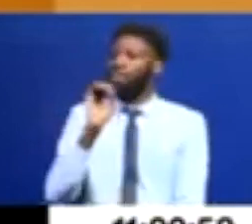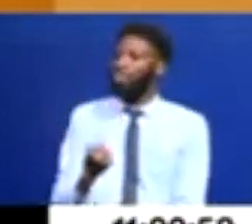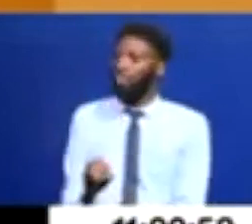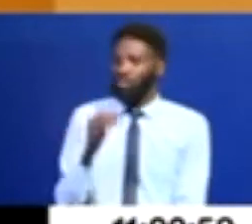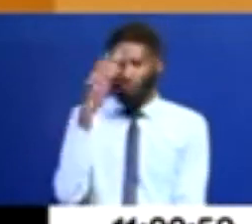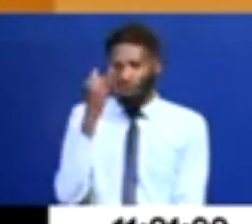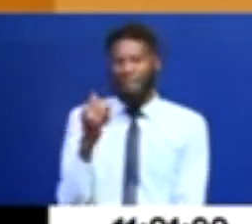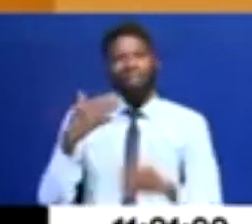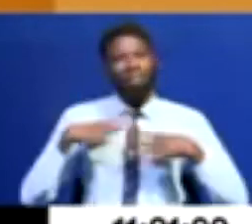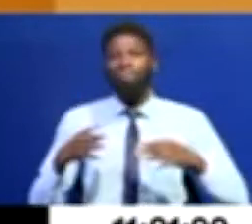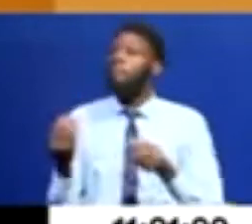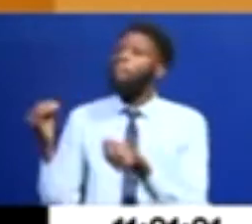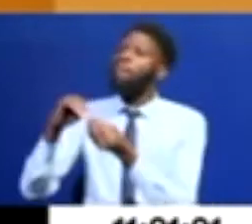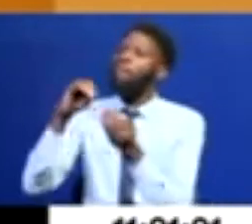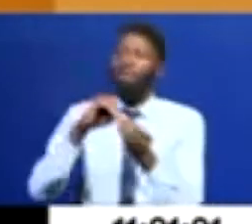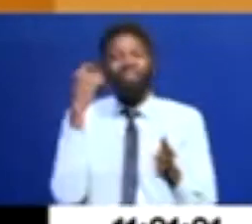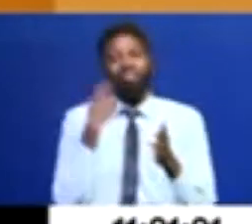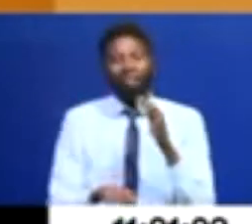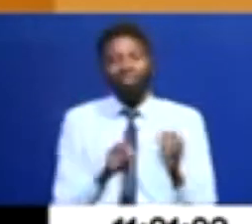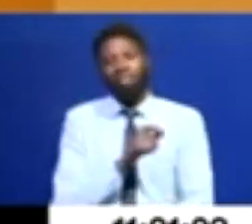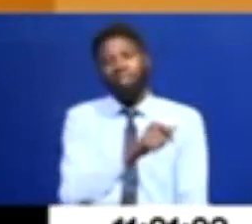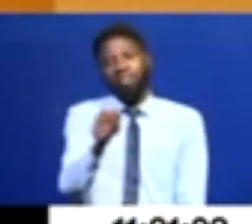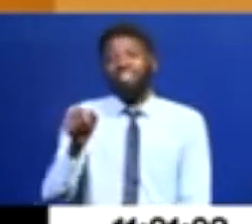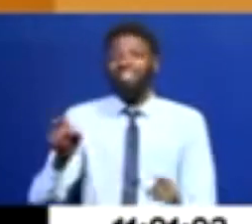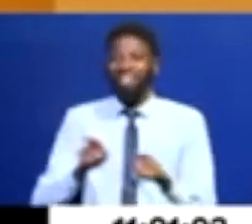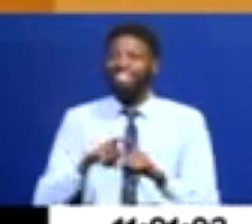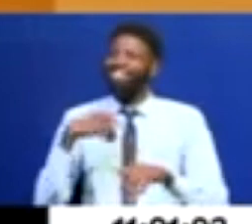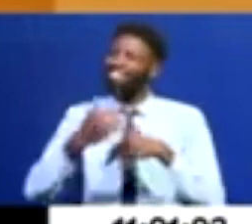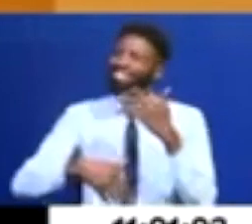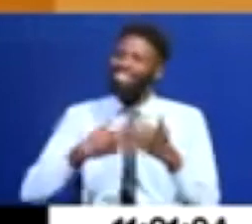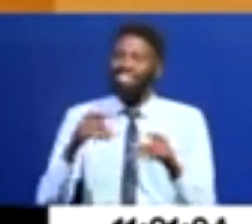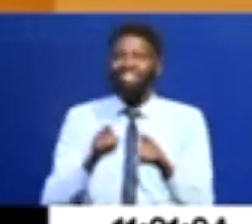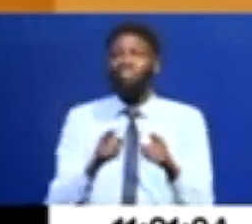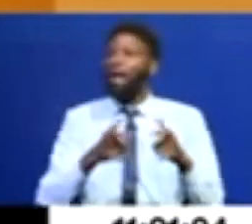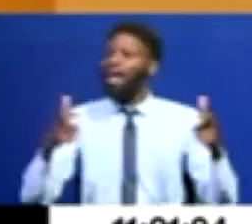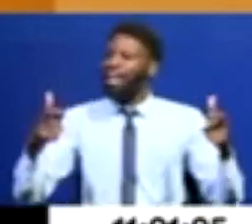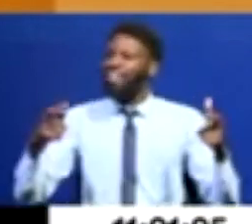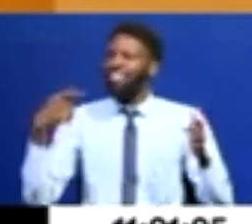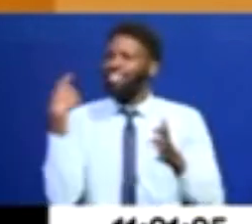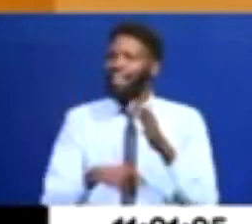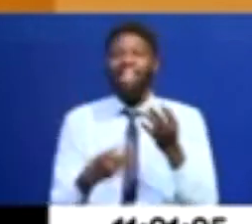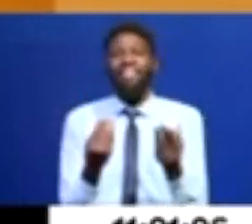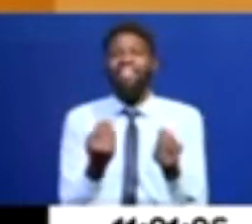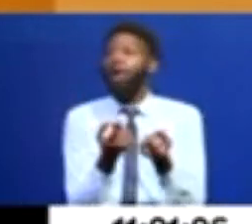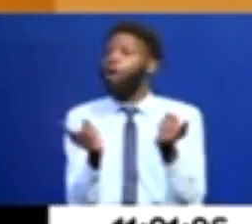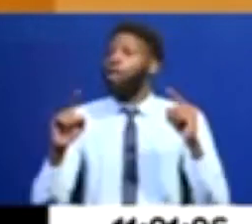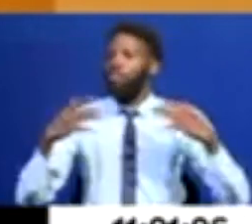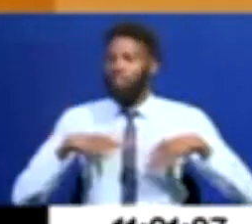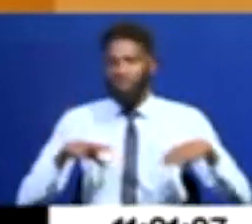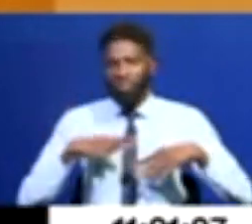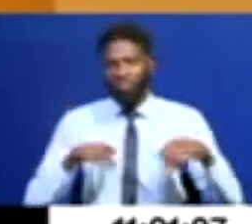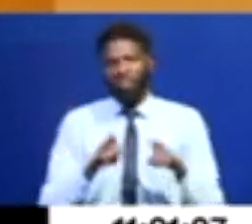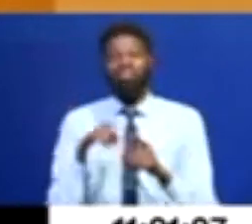is wider. And the tax base now will make it easy for everybody to come in and pay